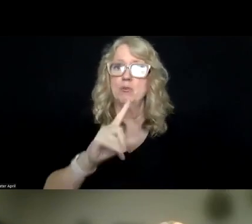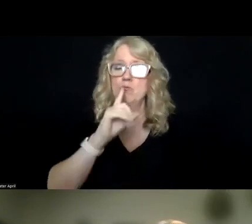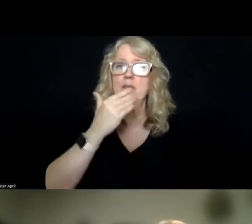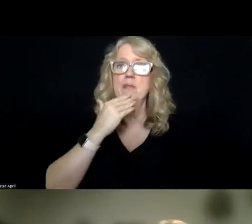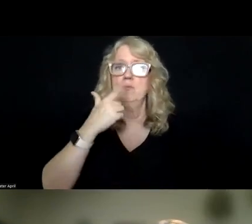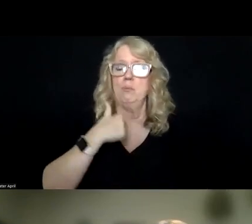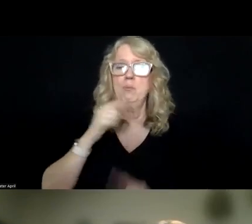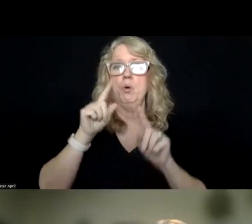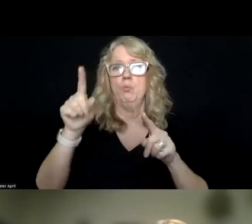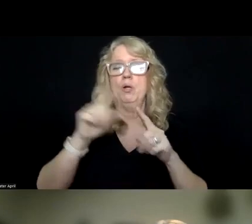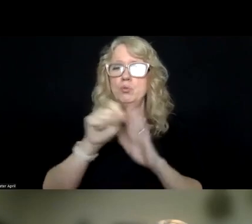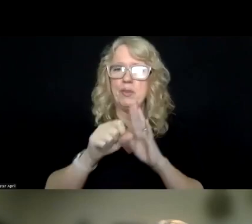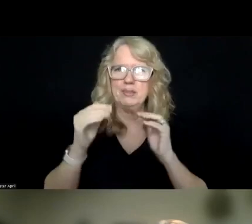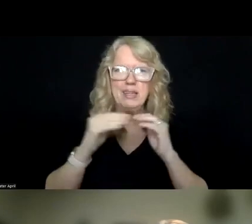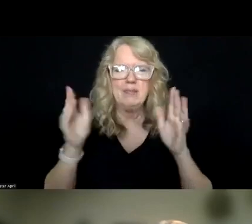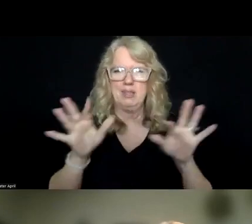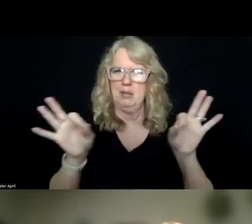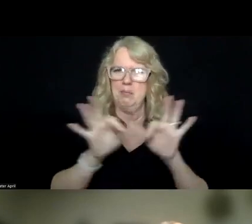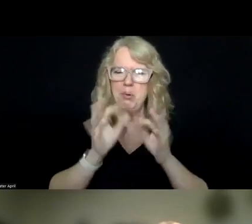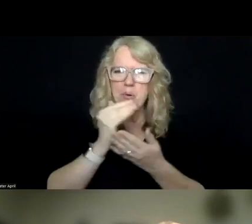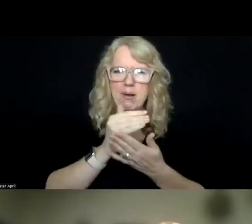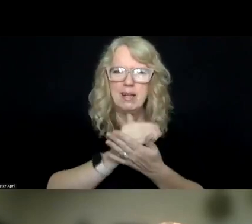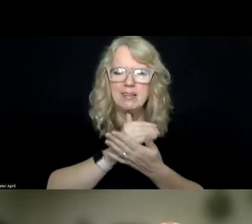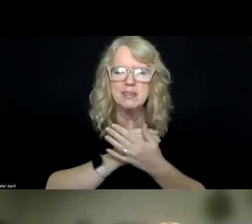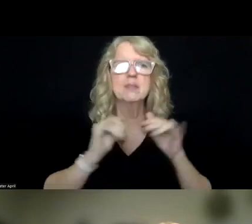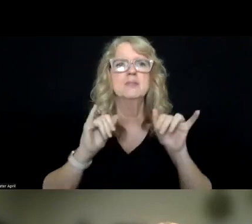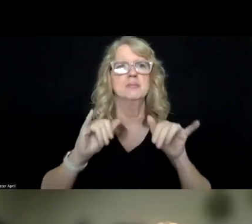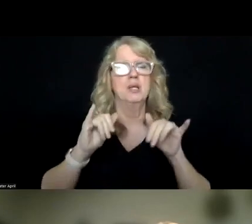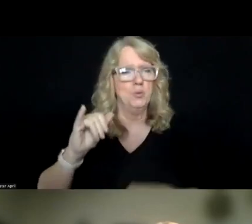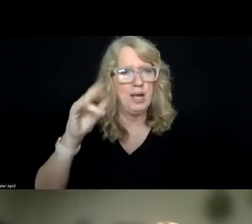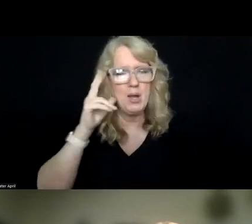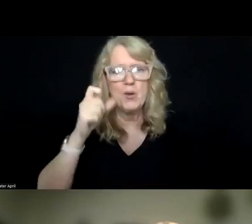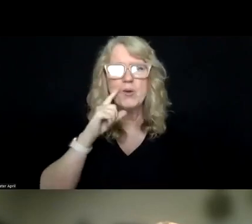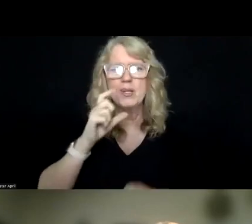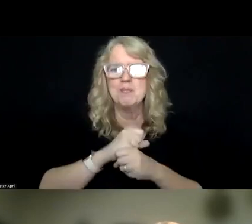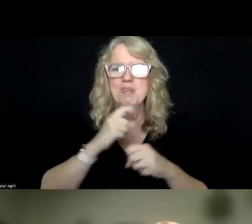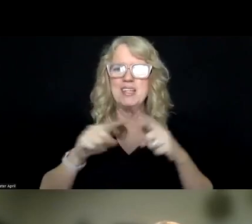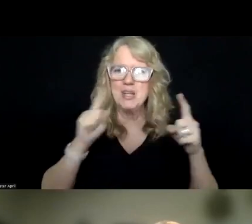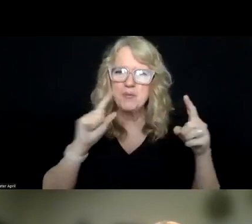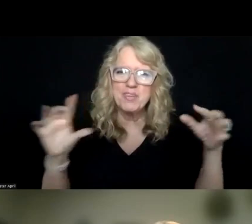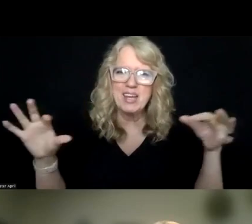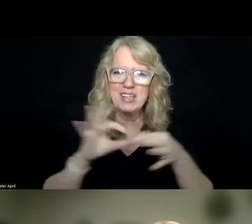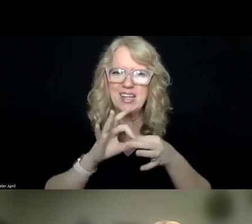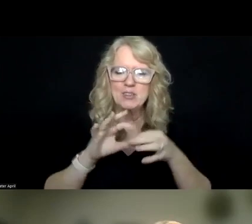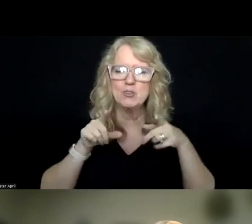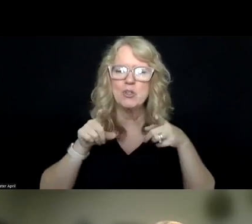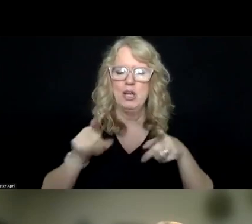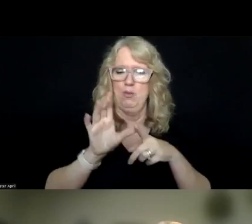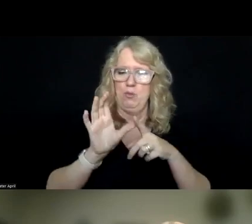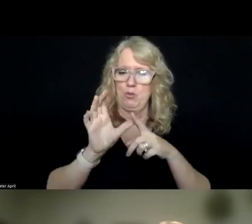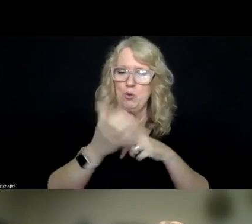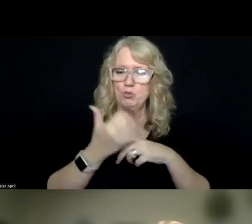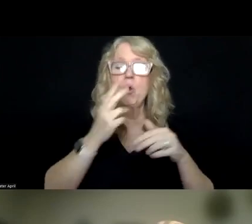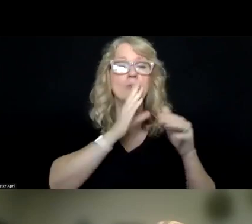the state level, just those important lessons. And the other thing I heard Brian say was making that kind of connection between the cultural